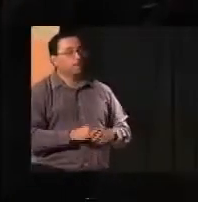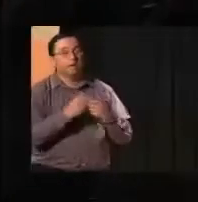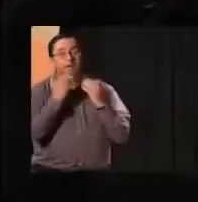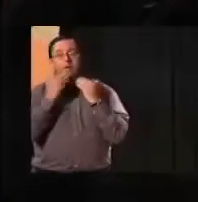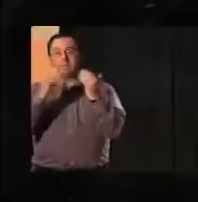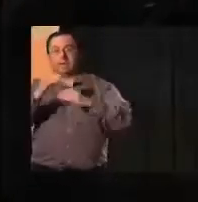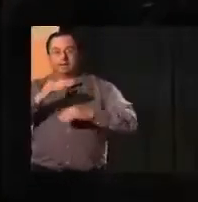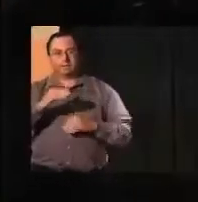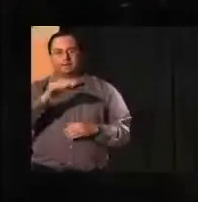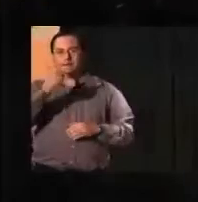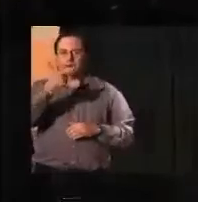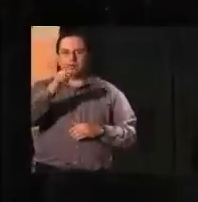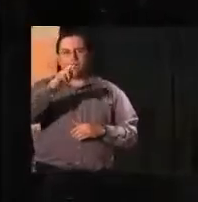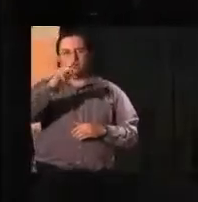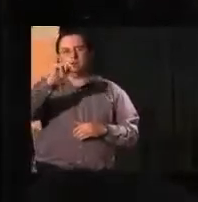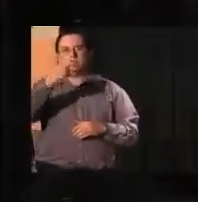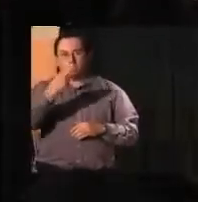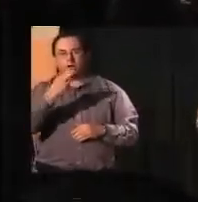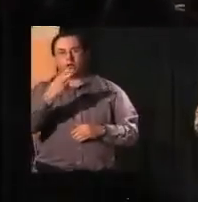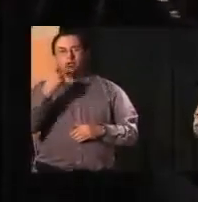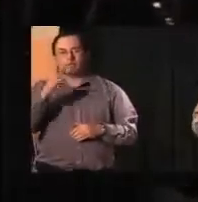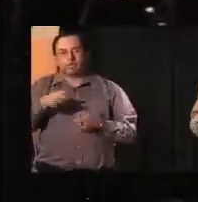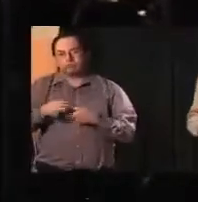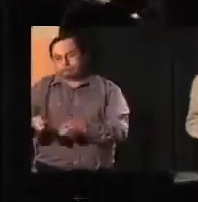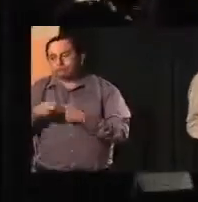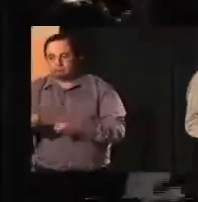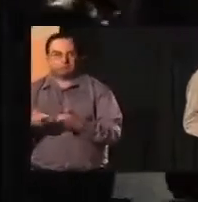Thank you to Garth Poppleton for custodial services.